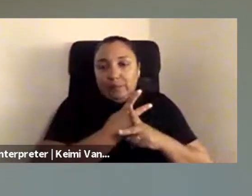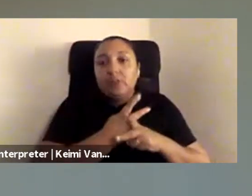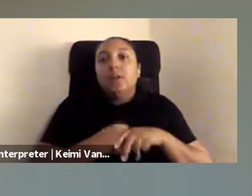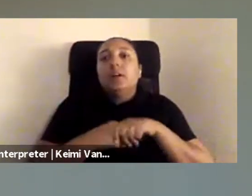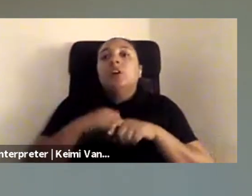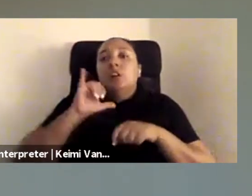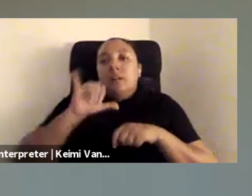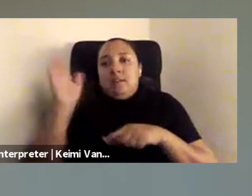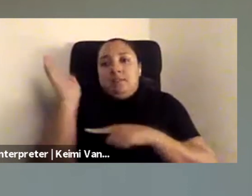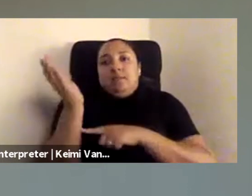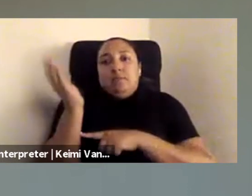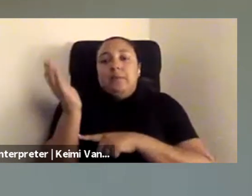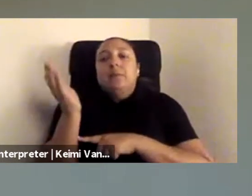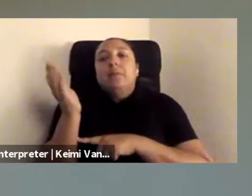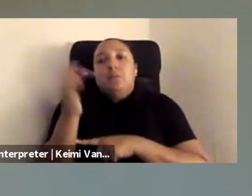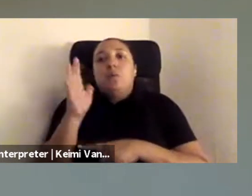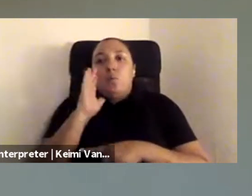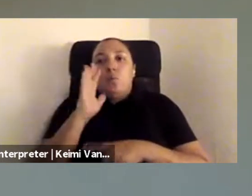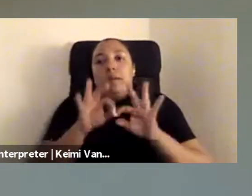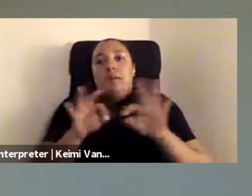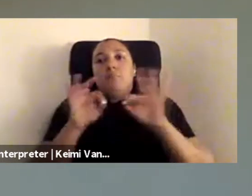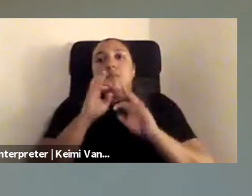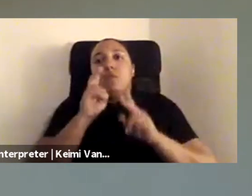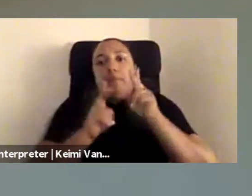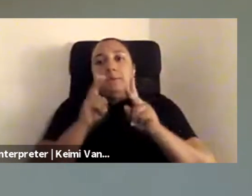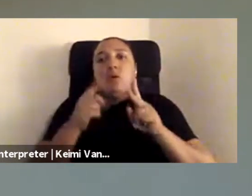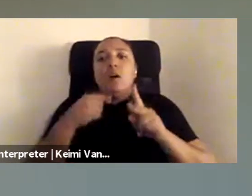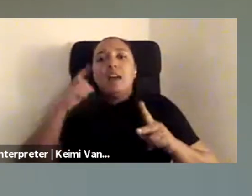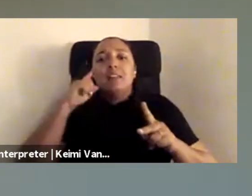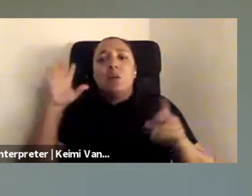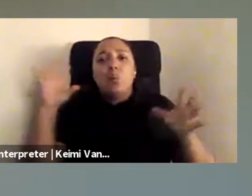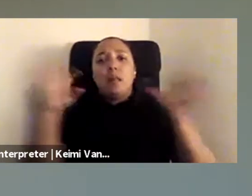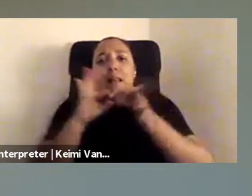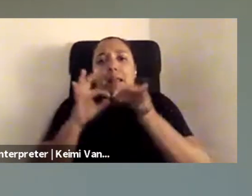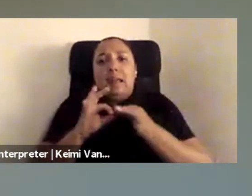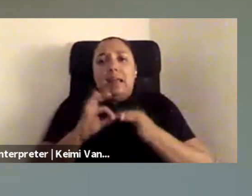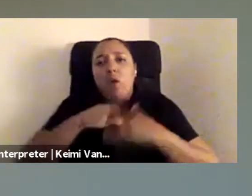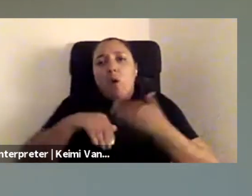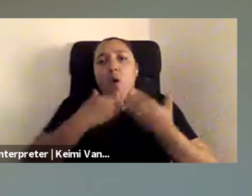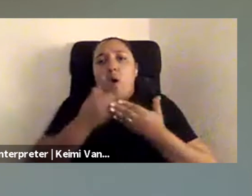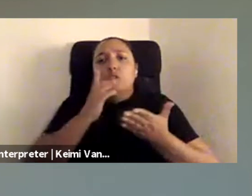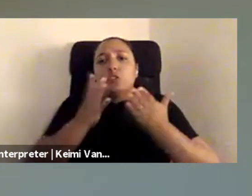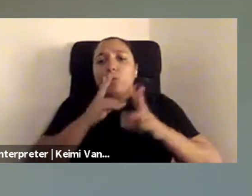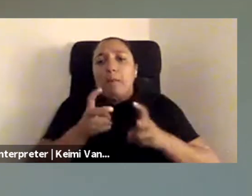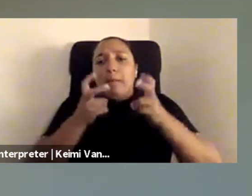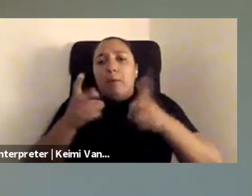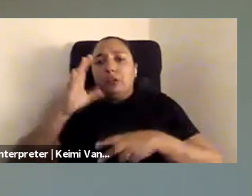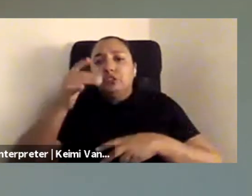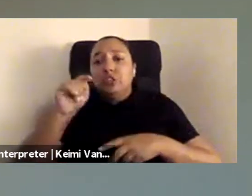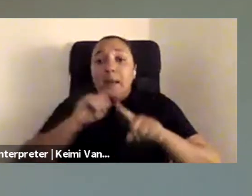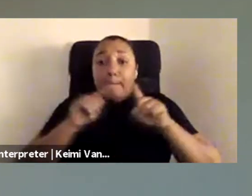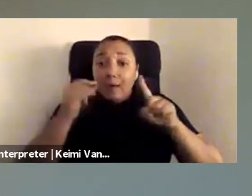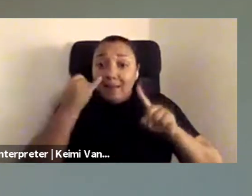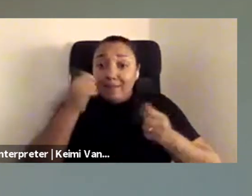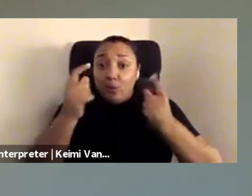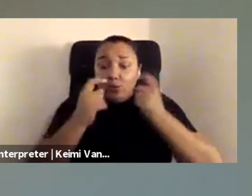seminar that I think is going to be really important for folks. I think we're going to be linking all of these services on the chat, but I think, if anybody has questions, they can